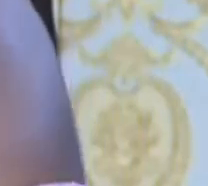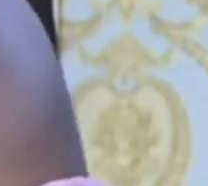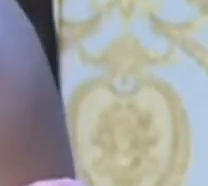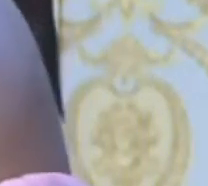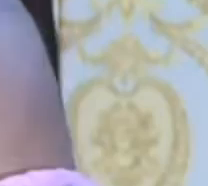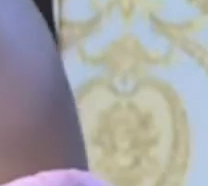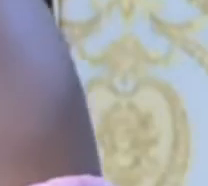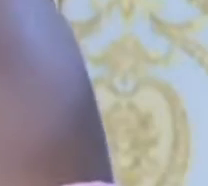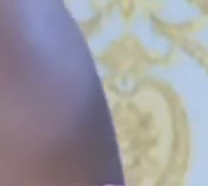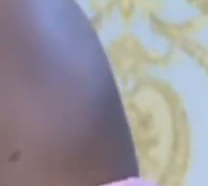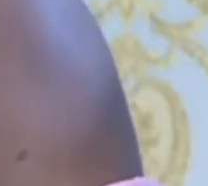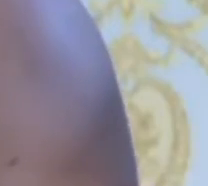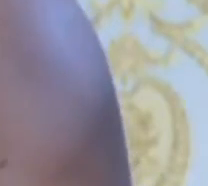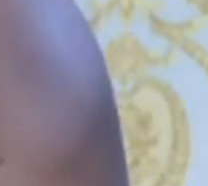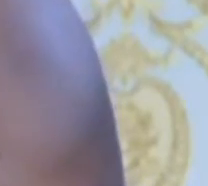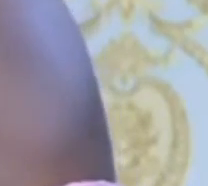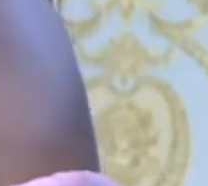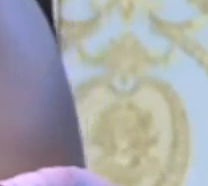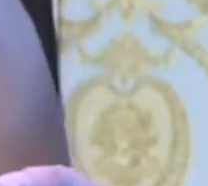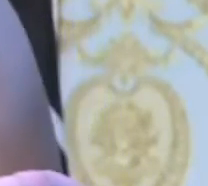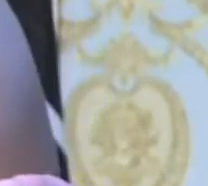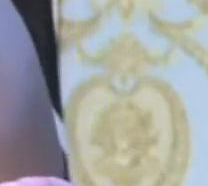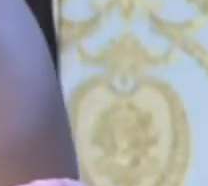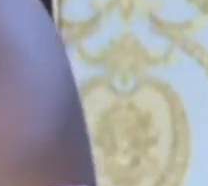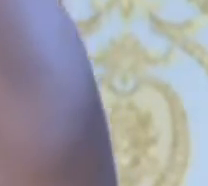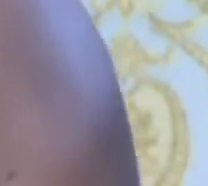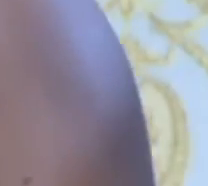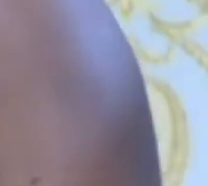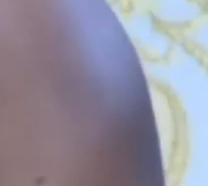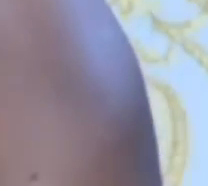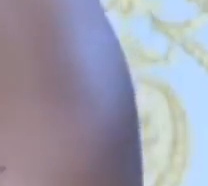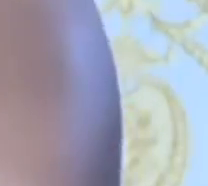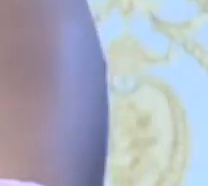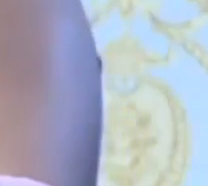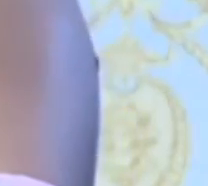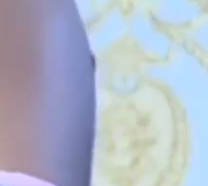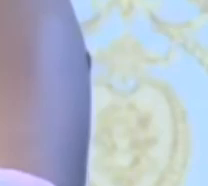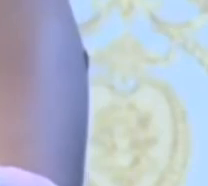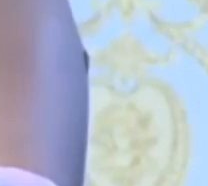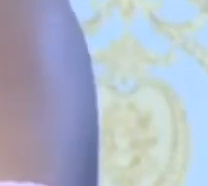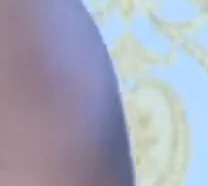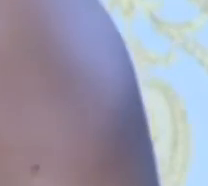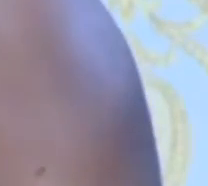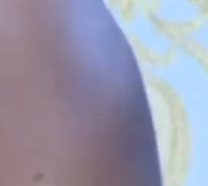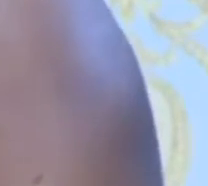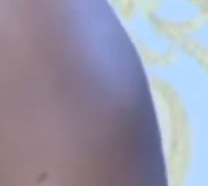Your Majesty, King and Ingwenyama, King Mswati III,